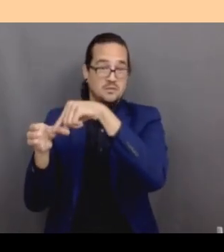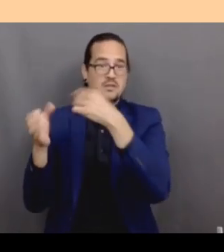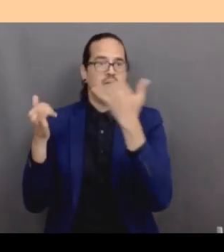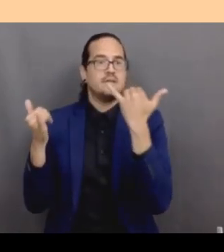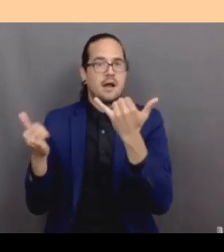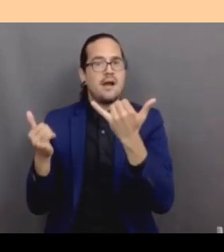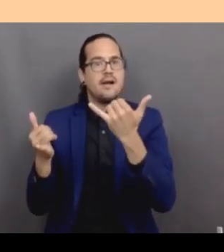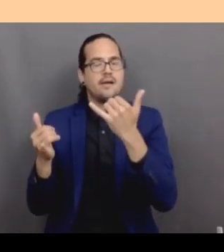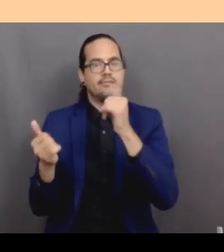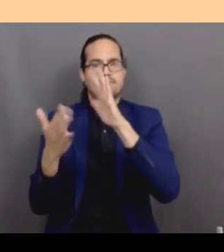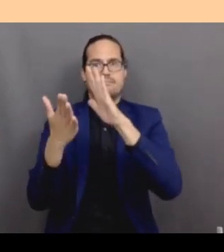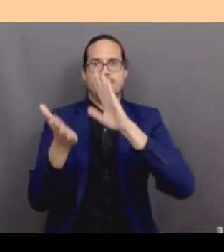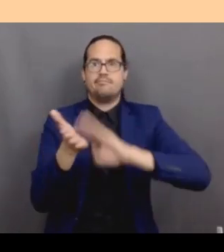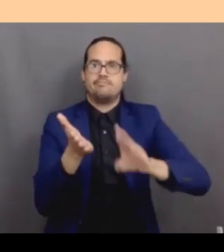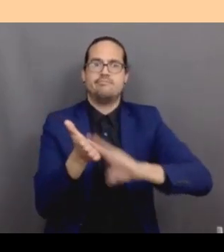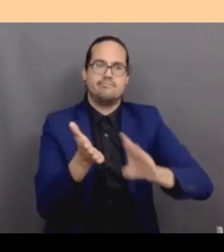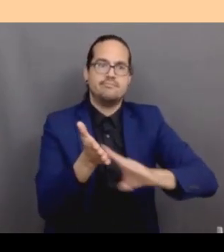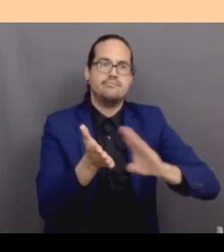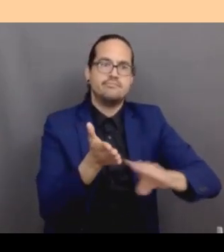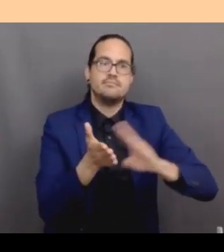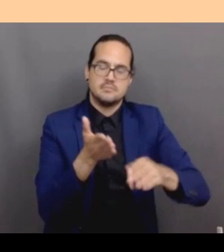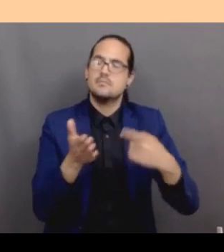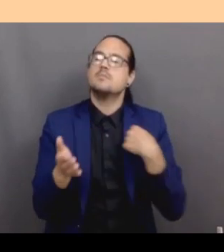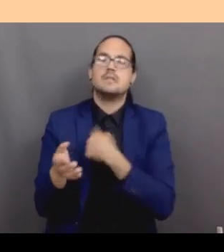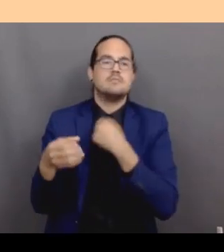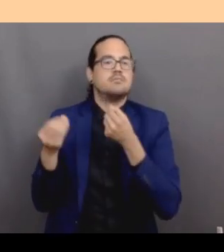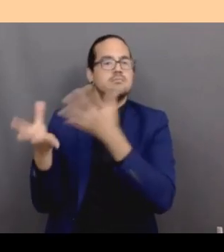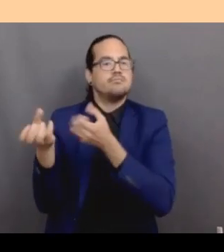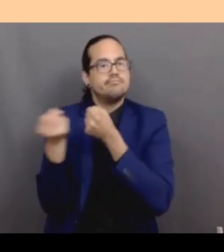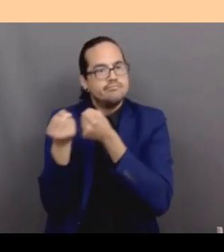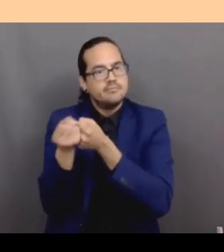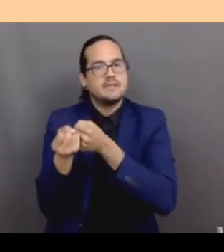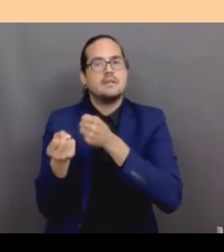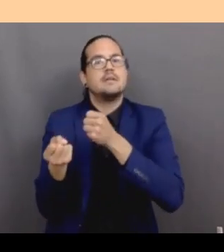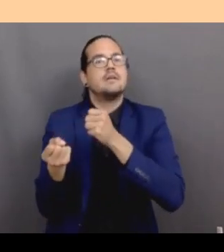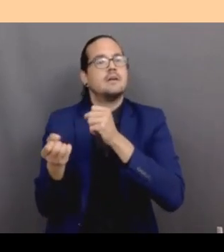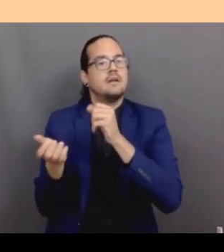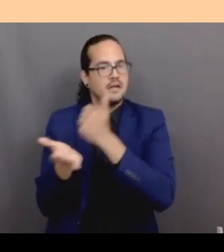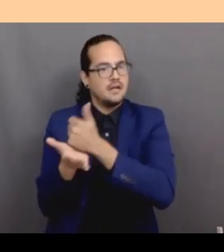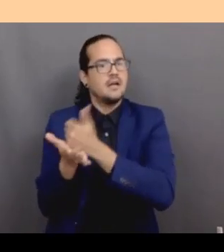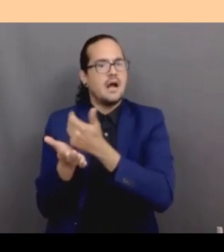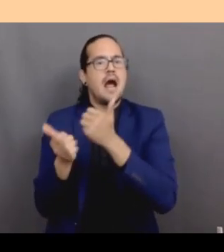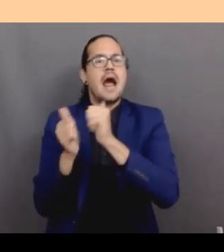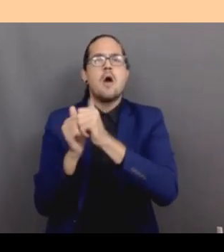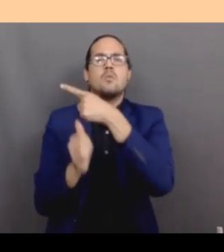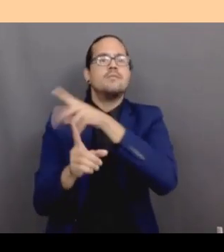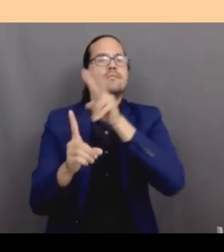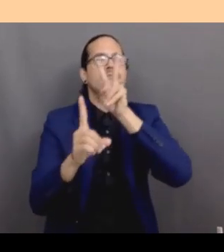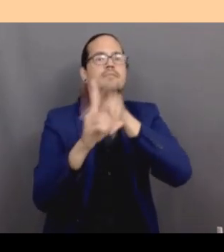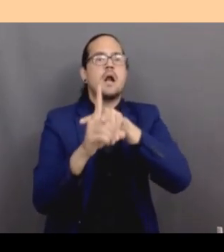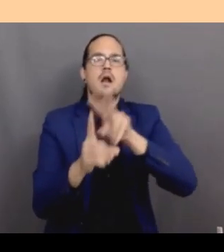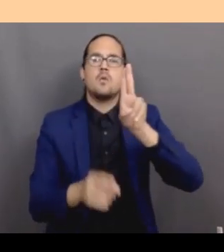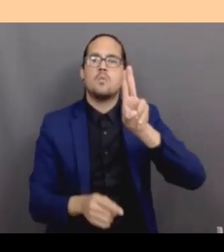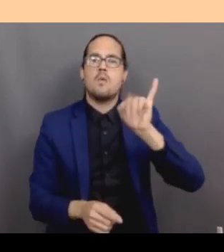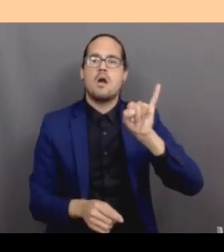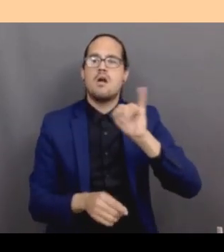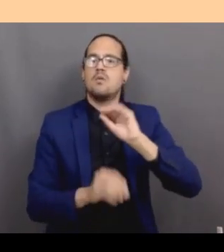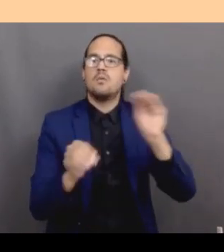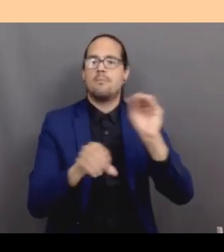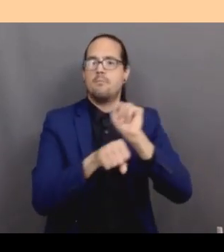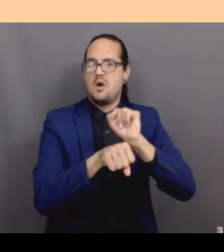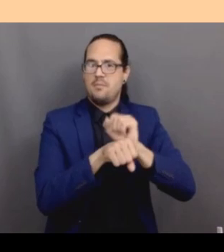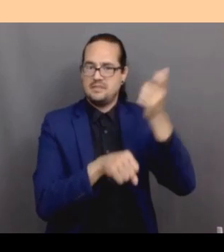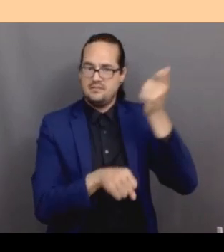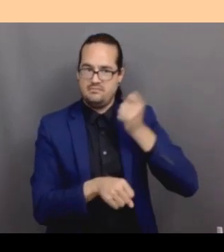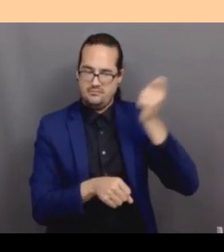needed assistance are provided with the information they need for filling out unemployment insurance claims. As you can imagine, our